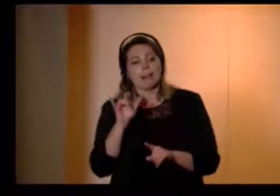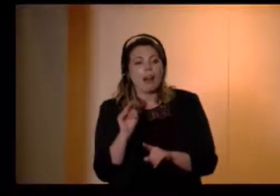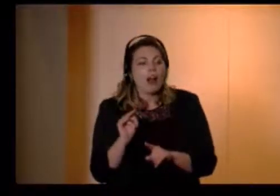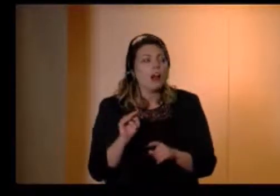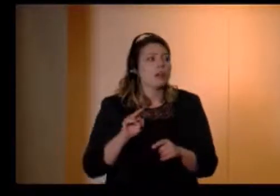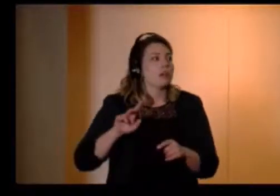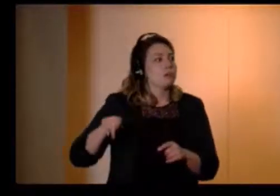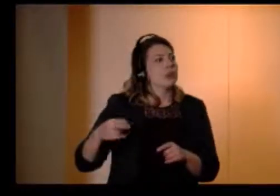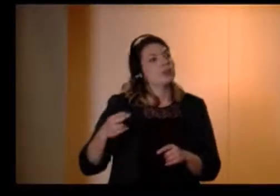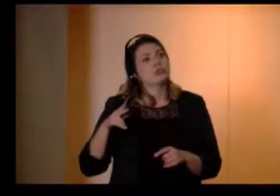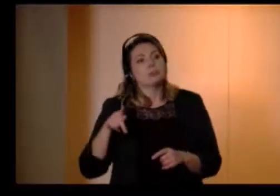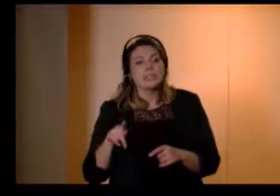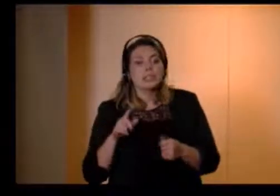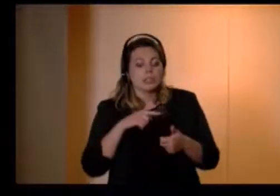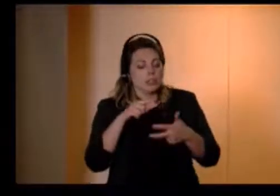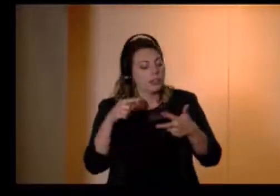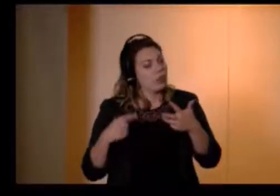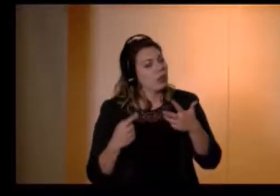PHP.